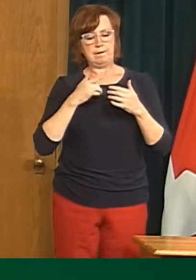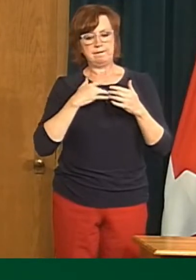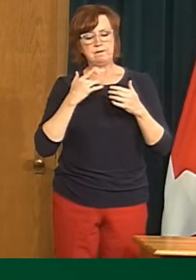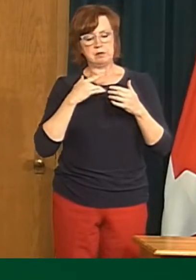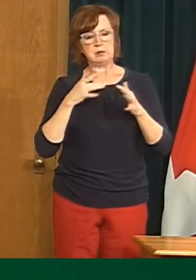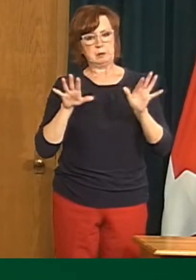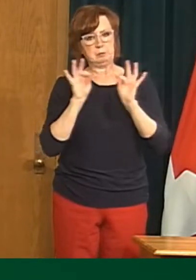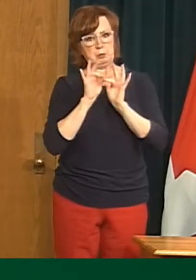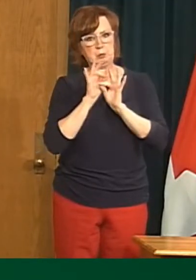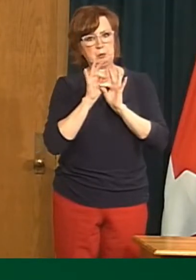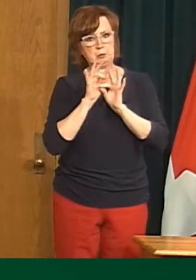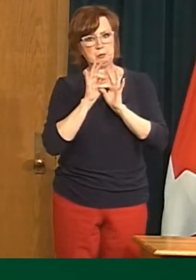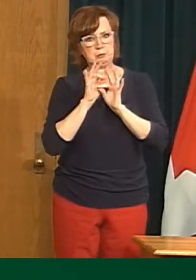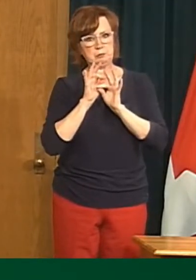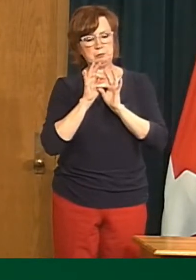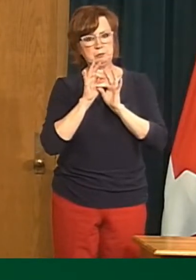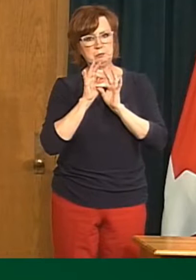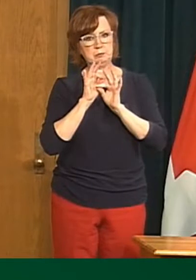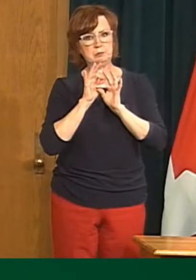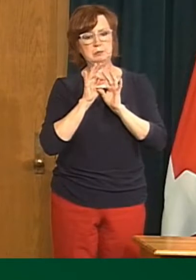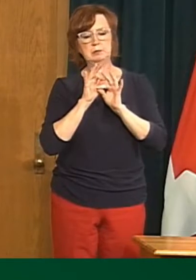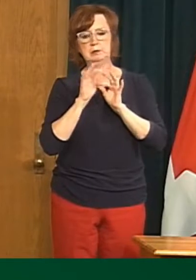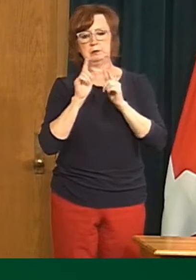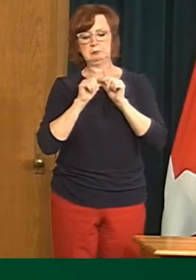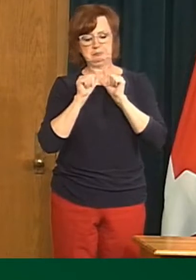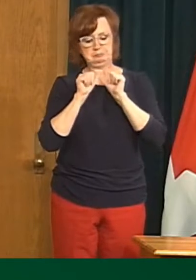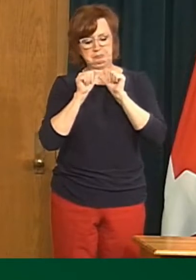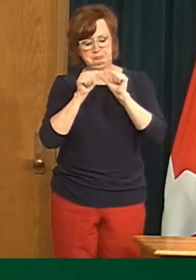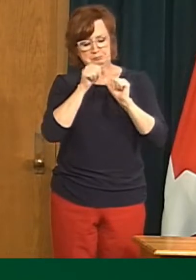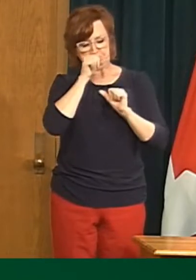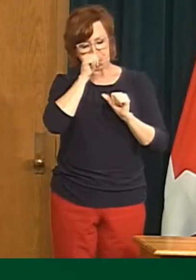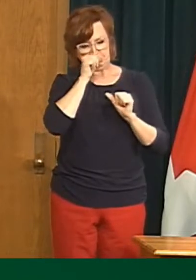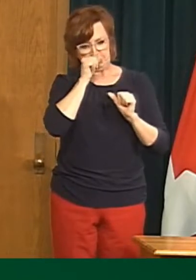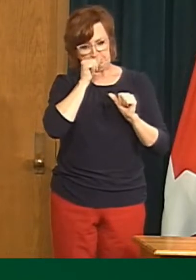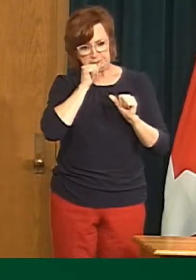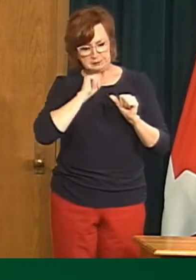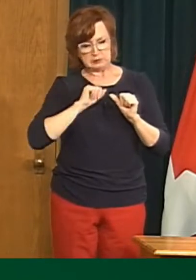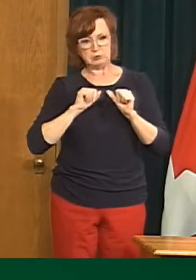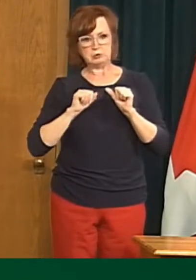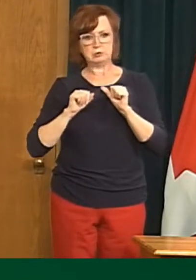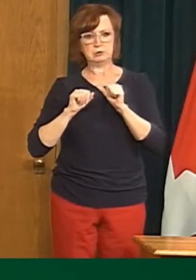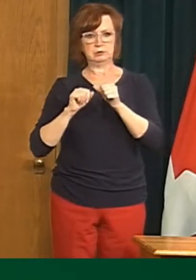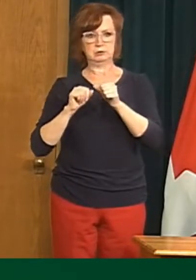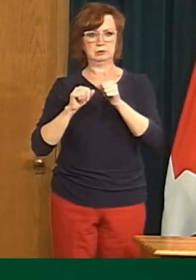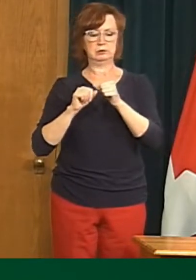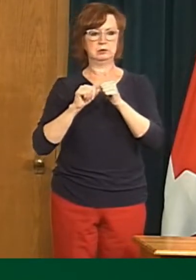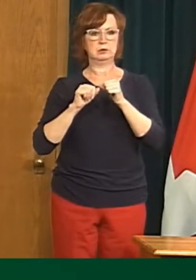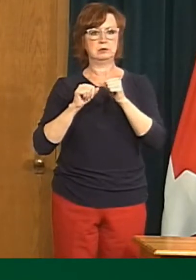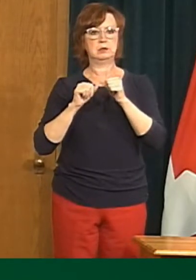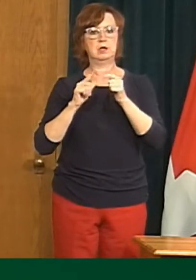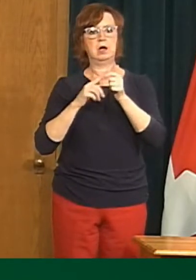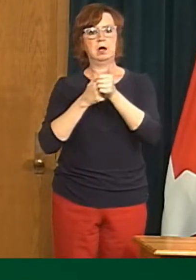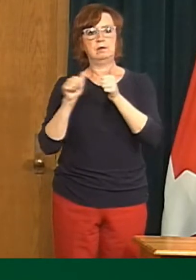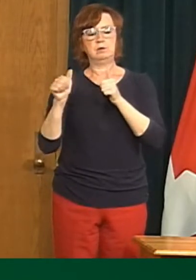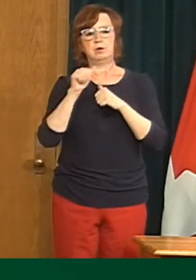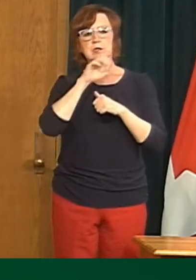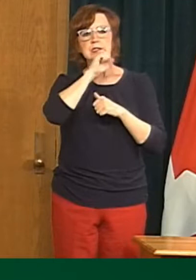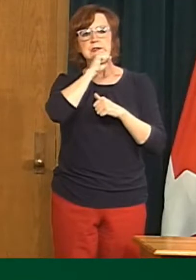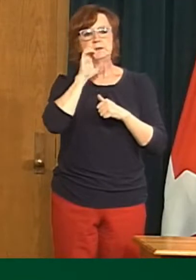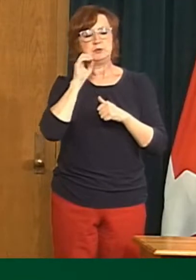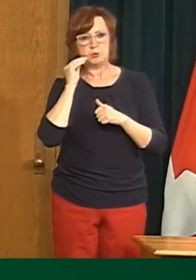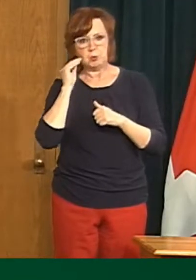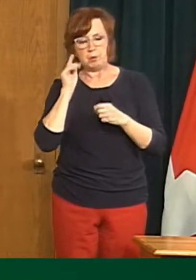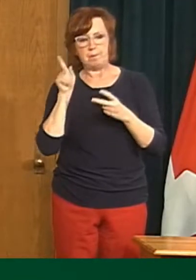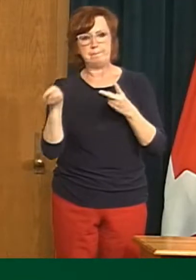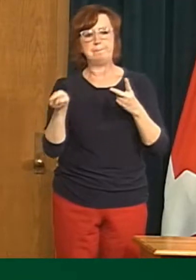continue to look at it, but we need to ensure that we are able, in many cases, to keep this virus out of those facilities. We have seen